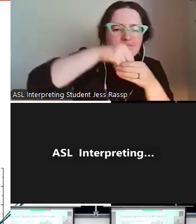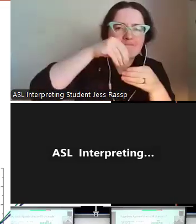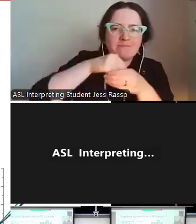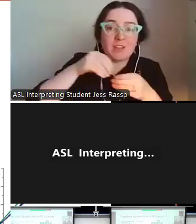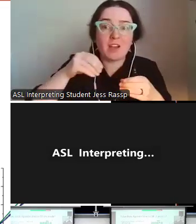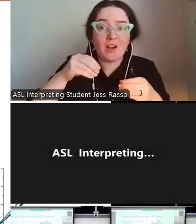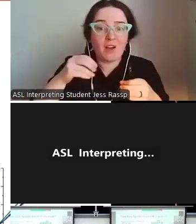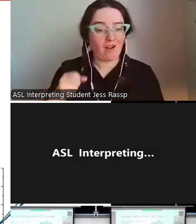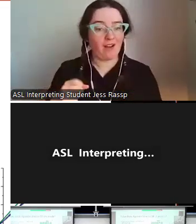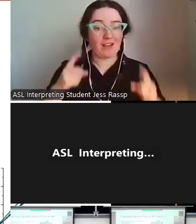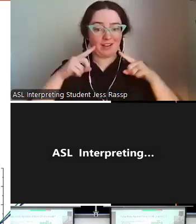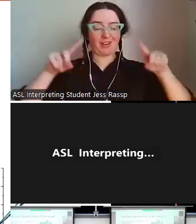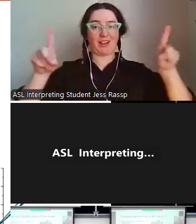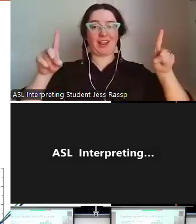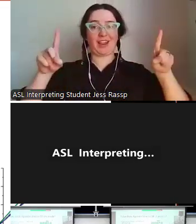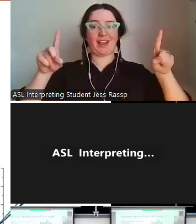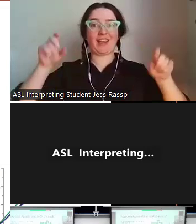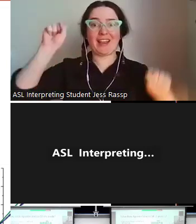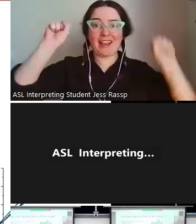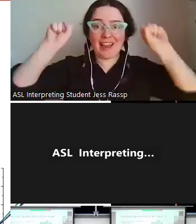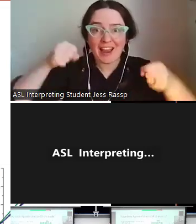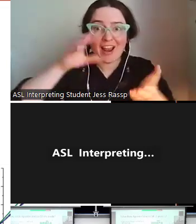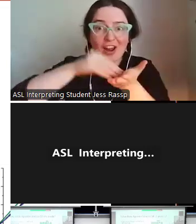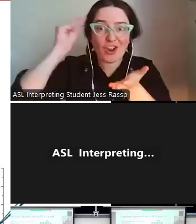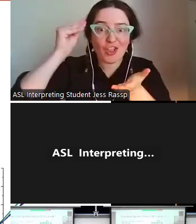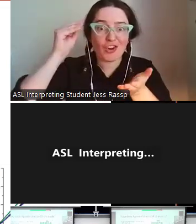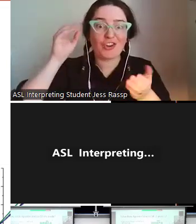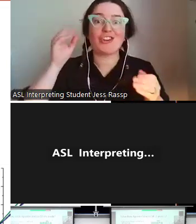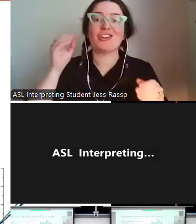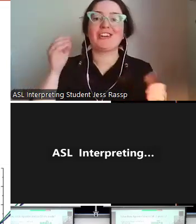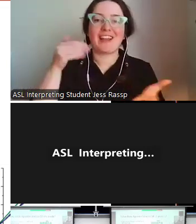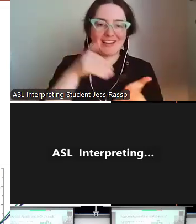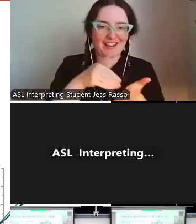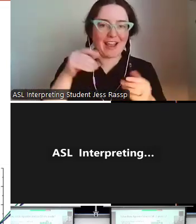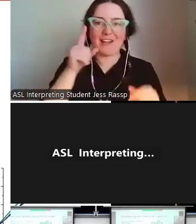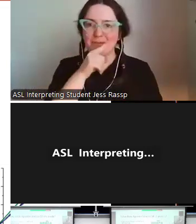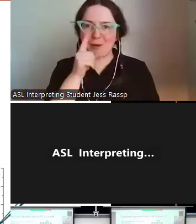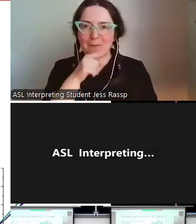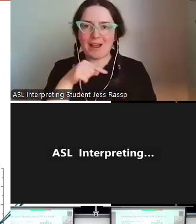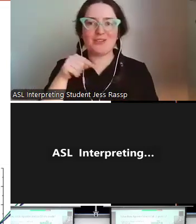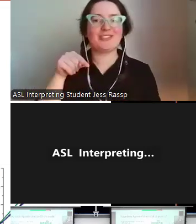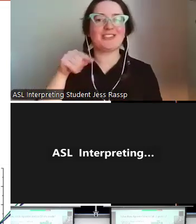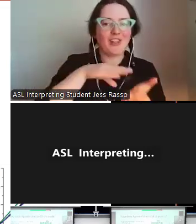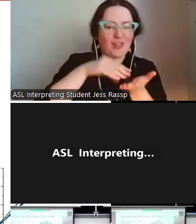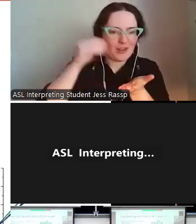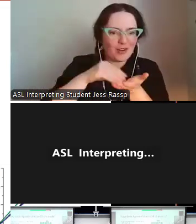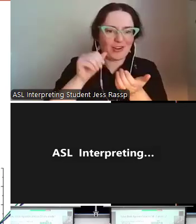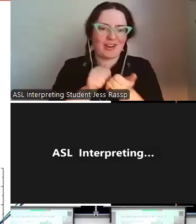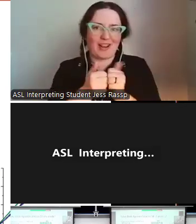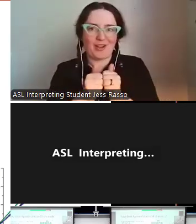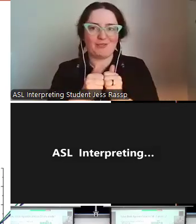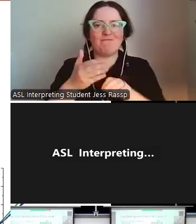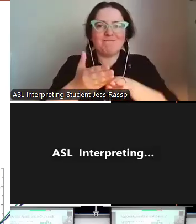learning from it, right? So they know it bound, but they just didn't know how it bound. So they created this chimera to figure